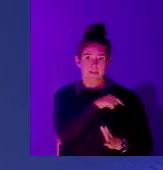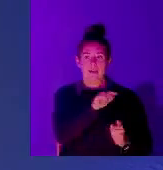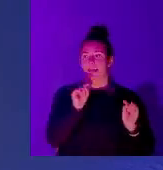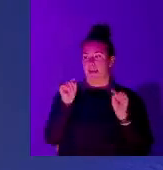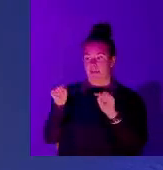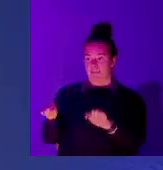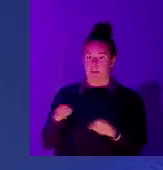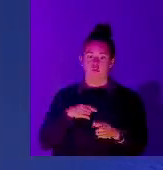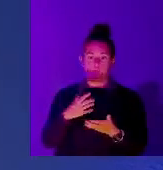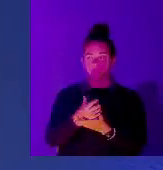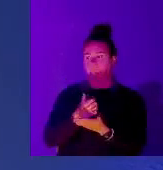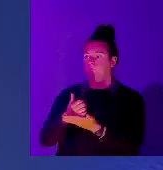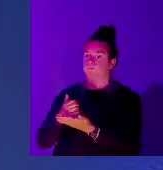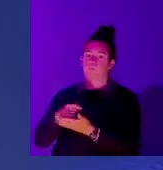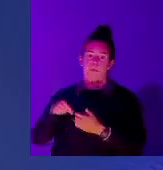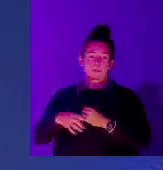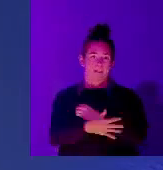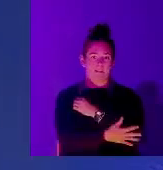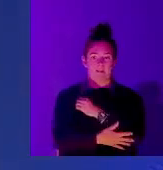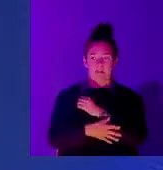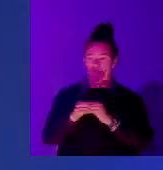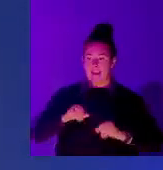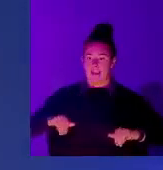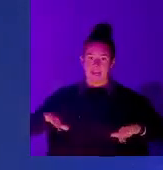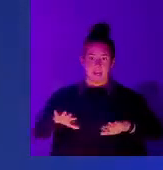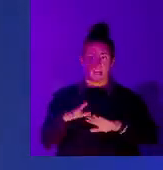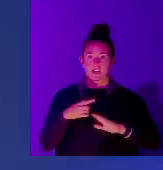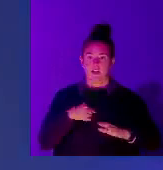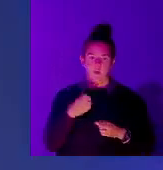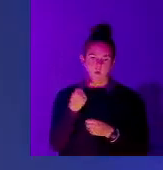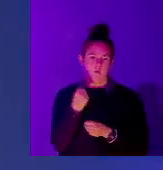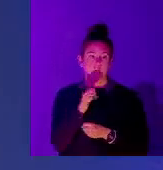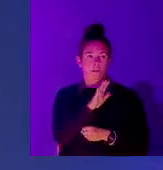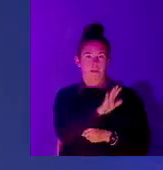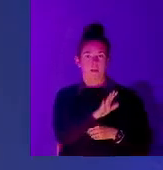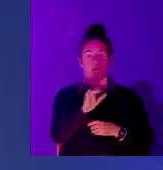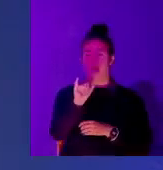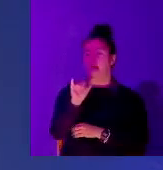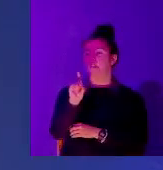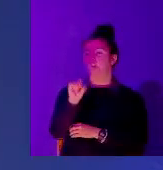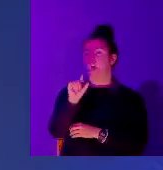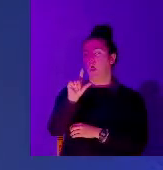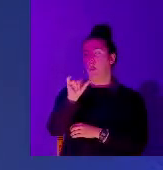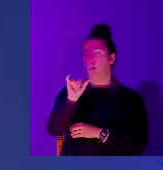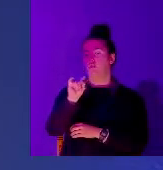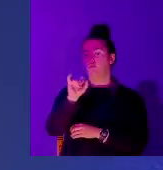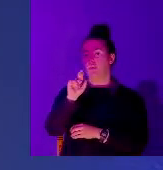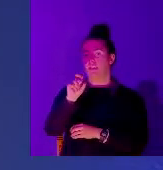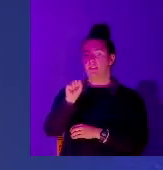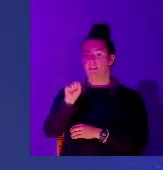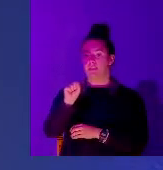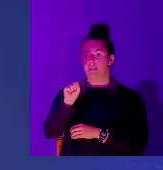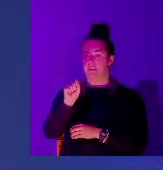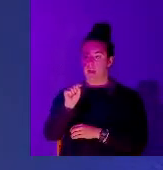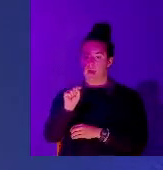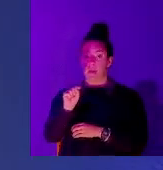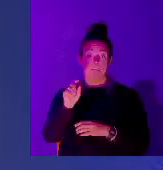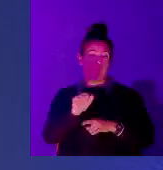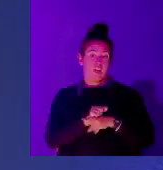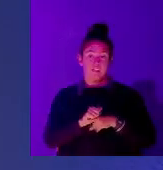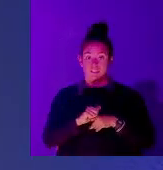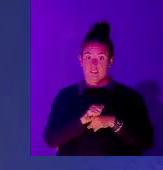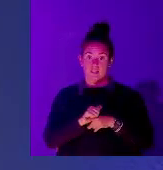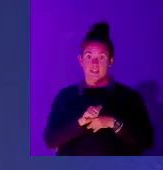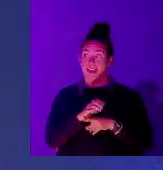on to their idolatrous practices. And they have influenced our children,